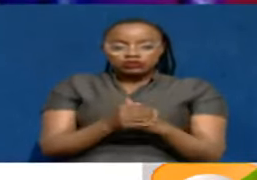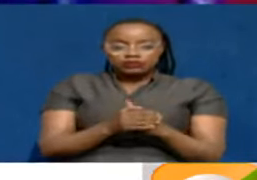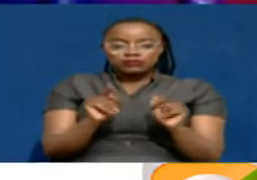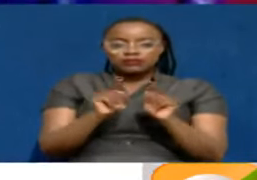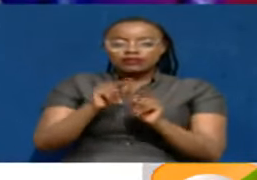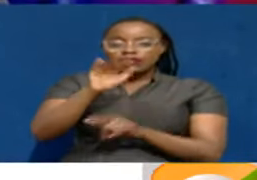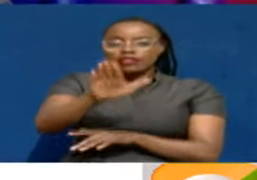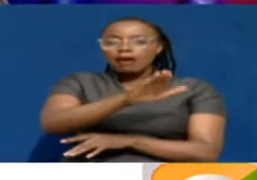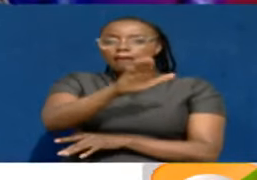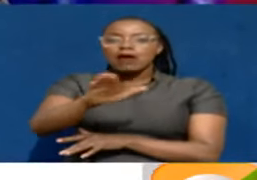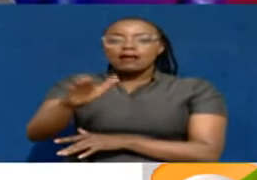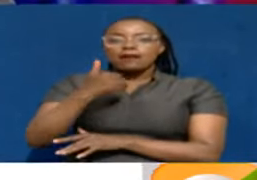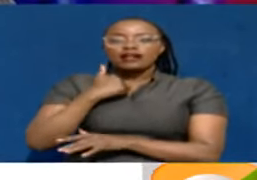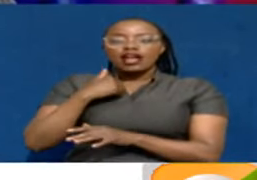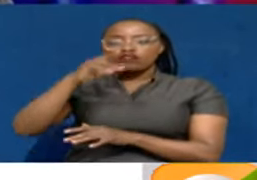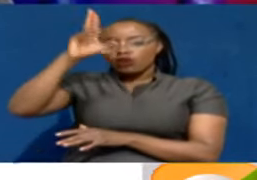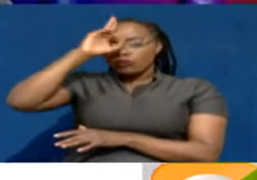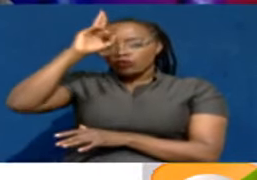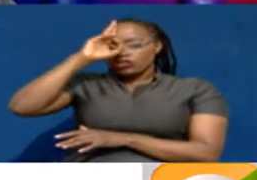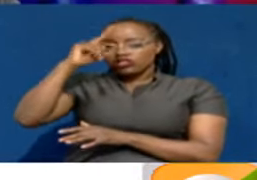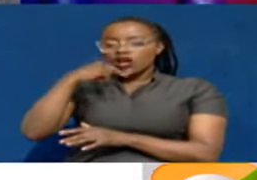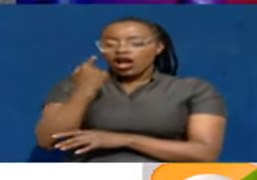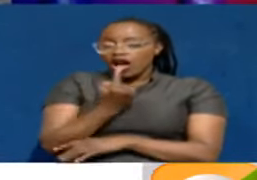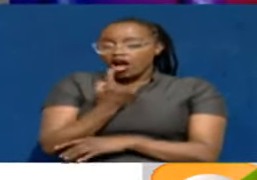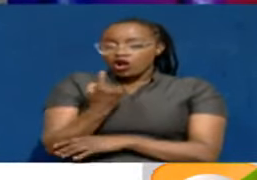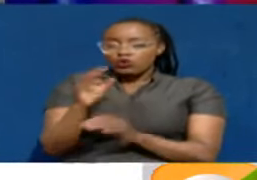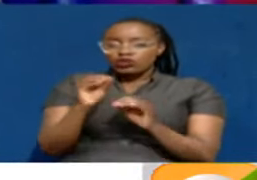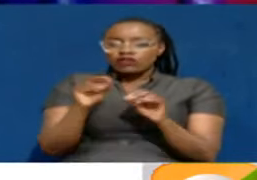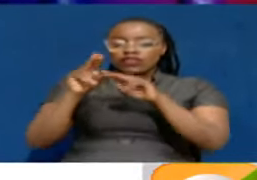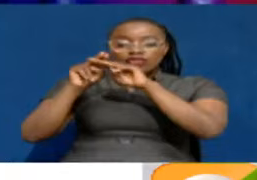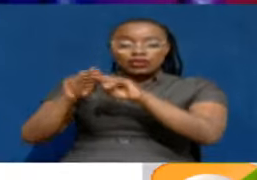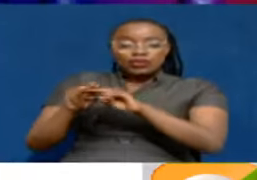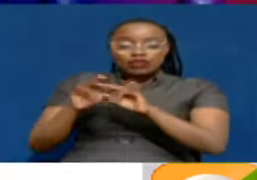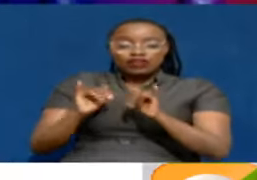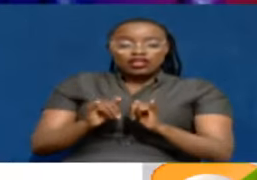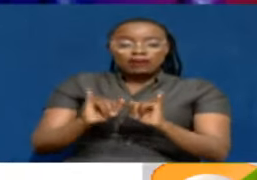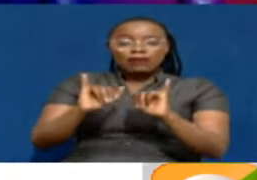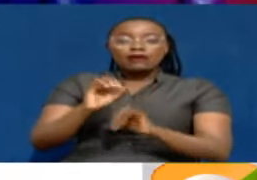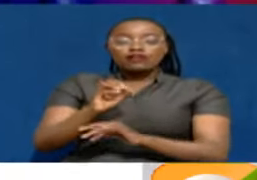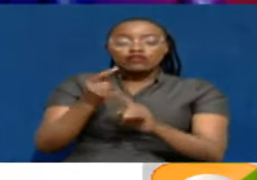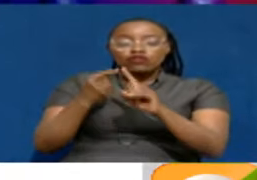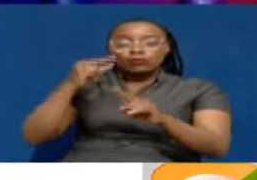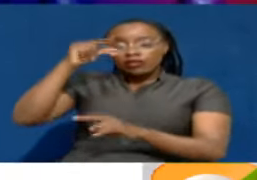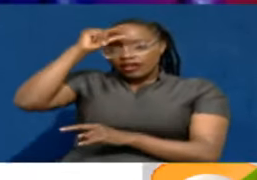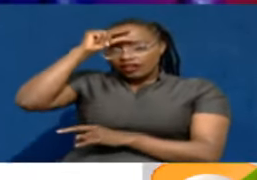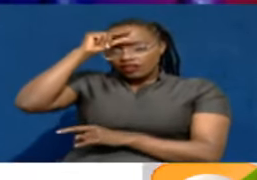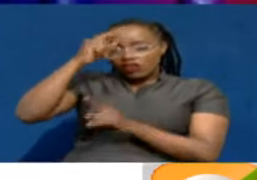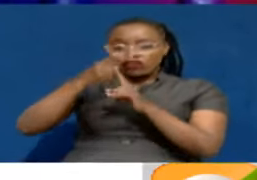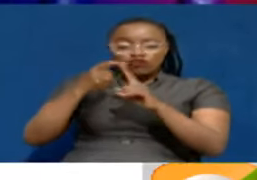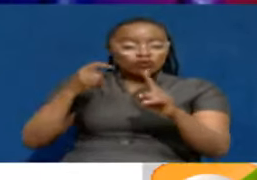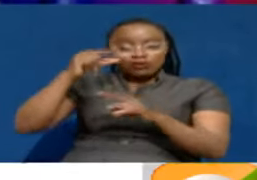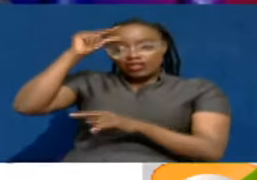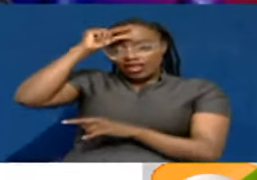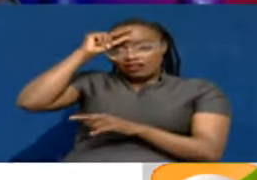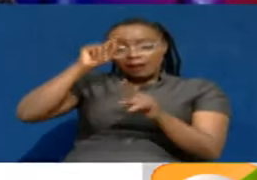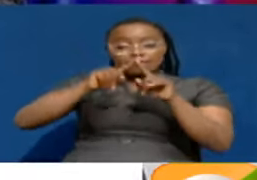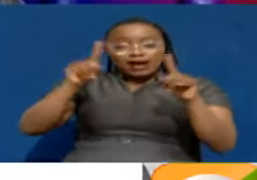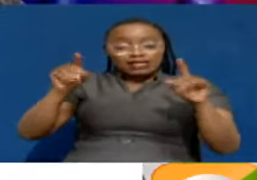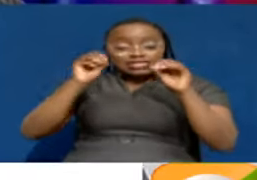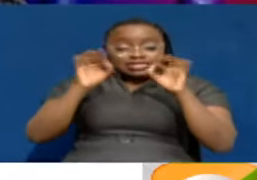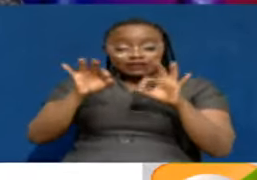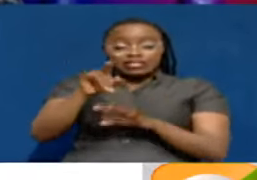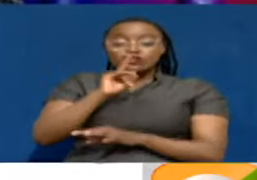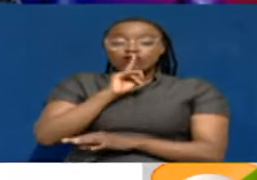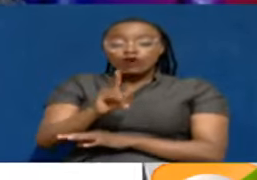The parliament does not have police officers of its own. It relies on implementation from the executive. But if